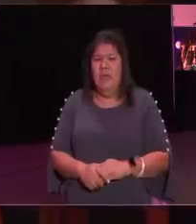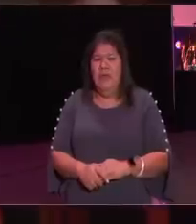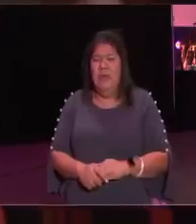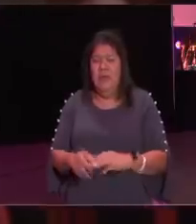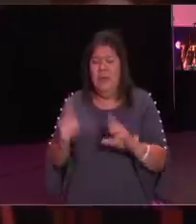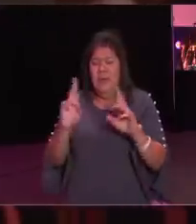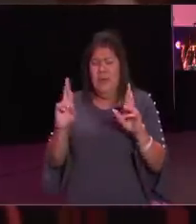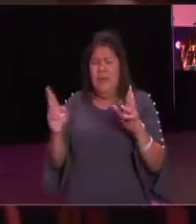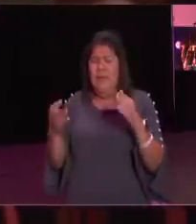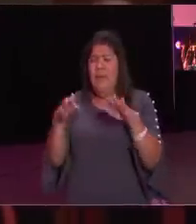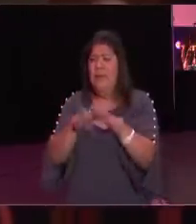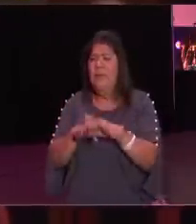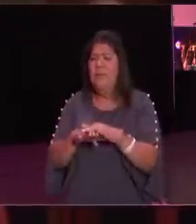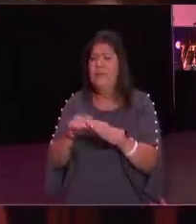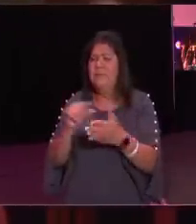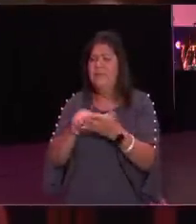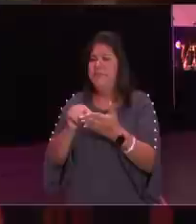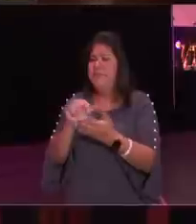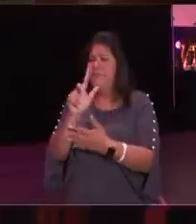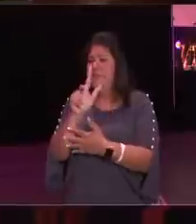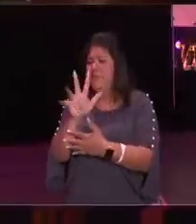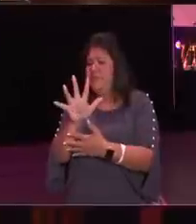I'm getting ready to close. Verse